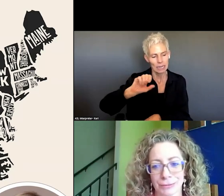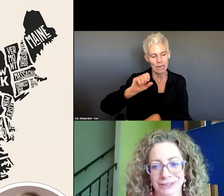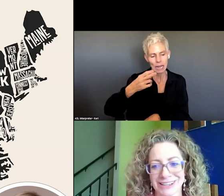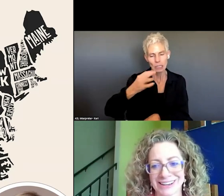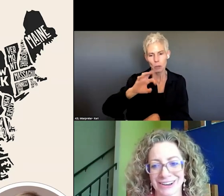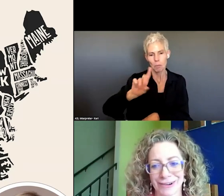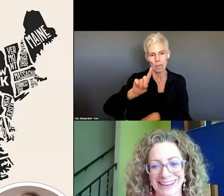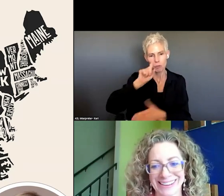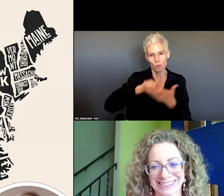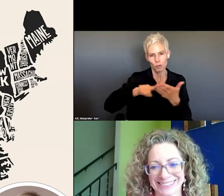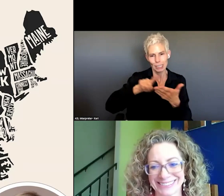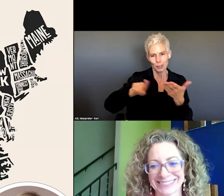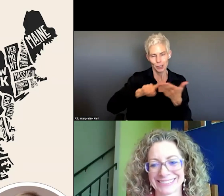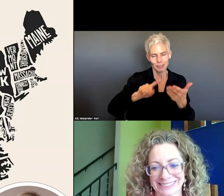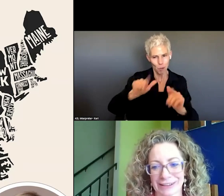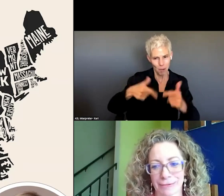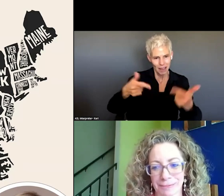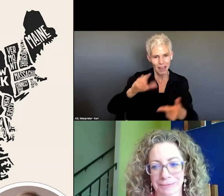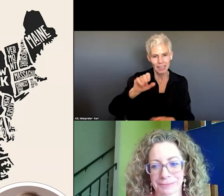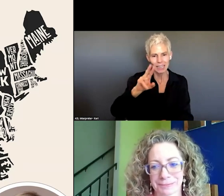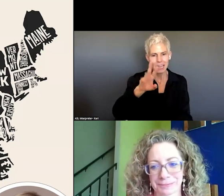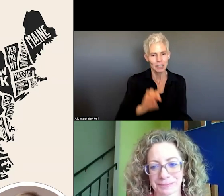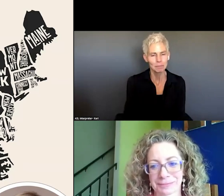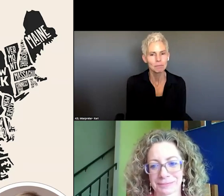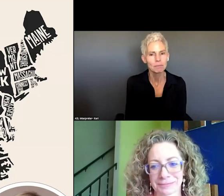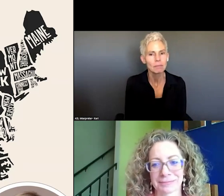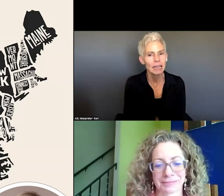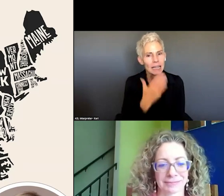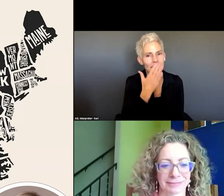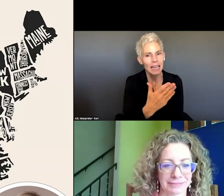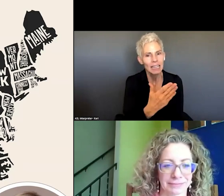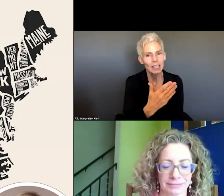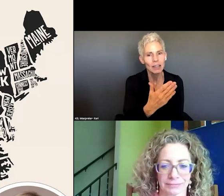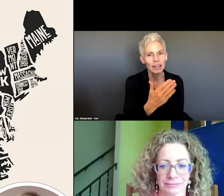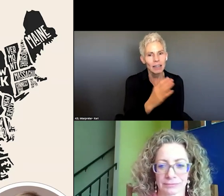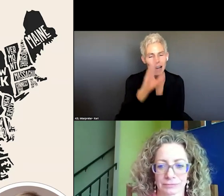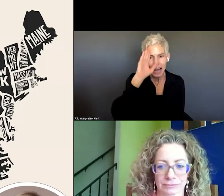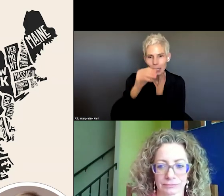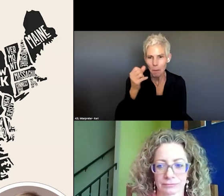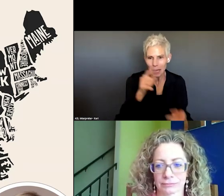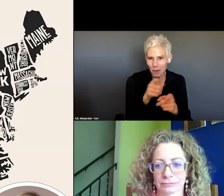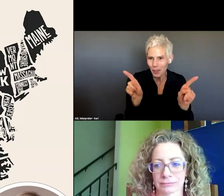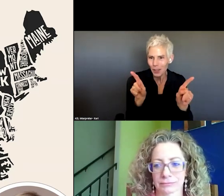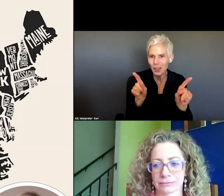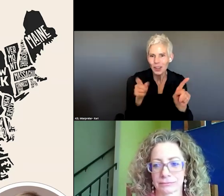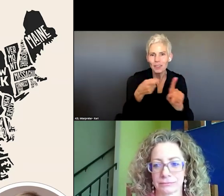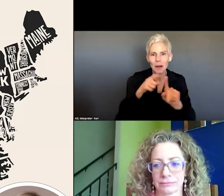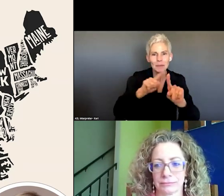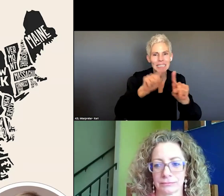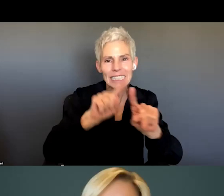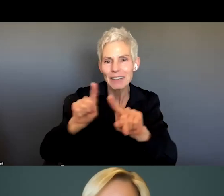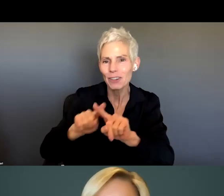just super excited. Go ahead. Thank you. I know so many of you on here from the different work